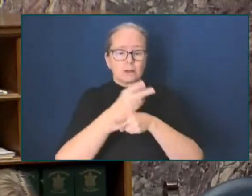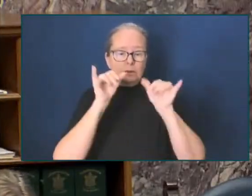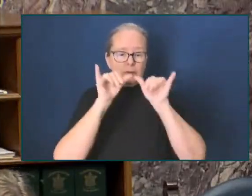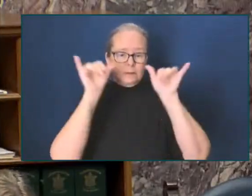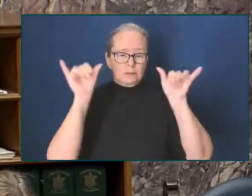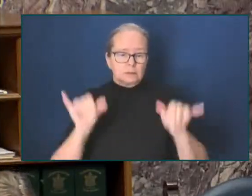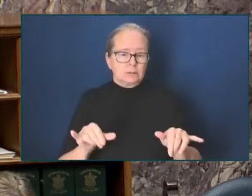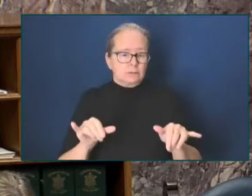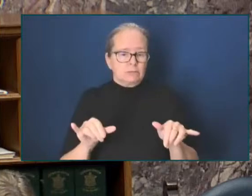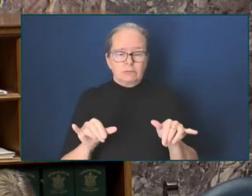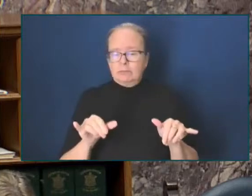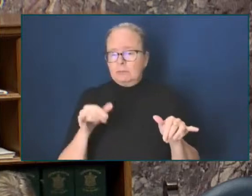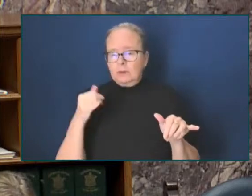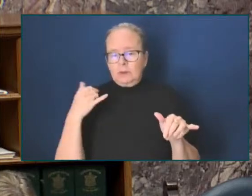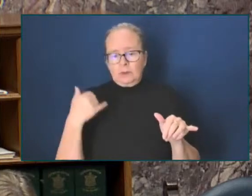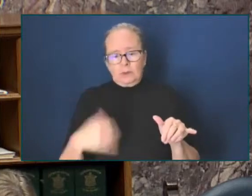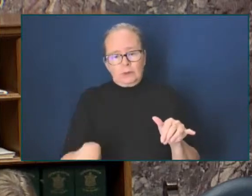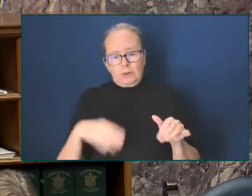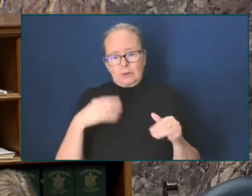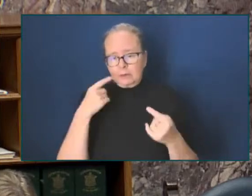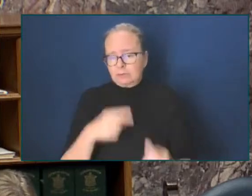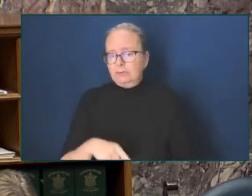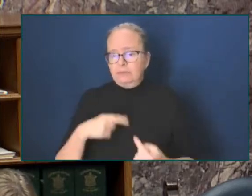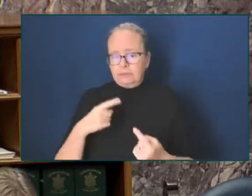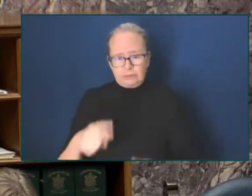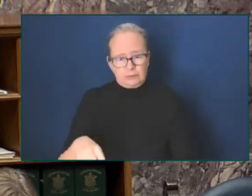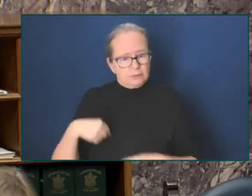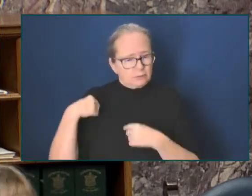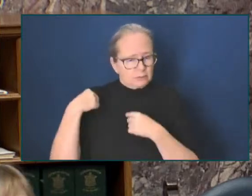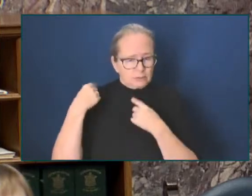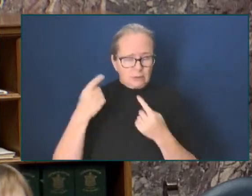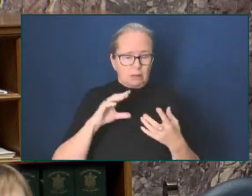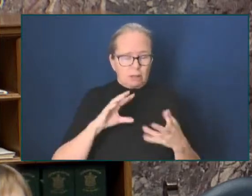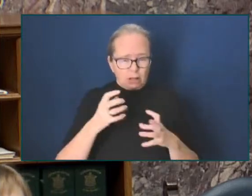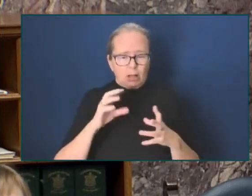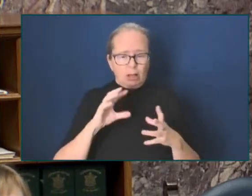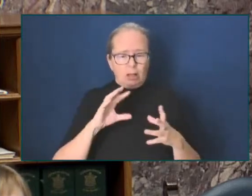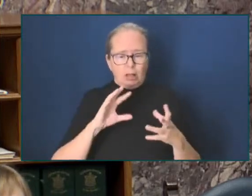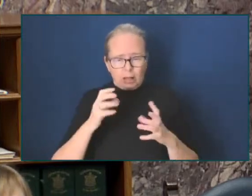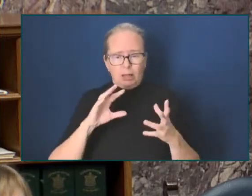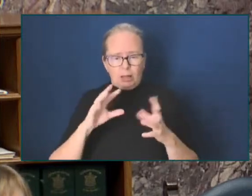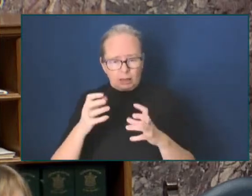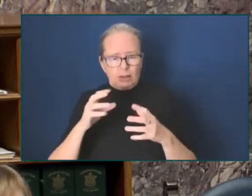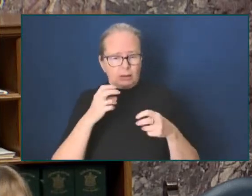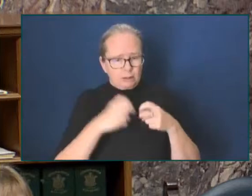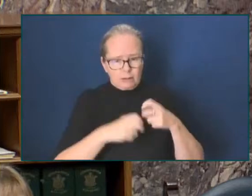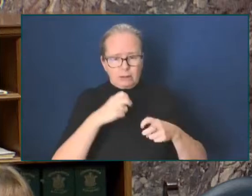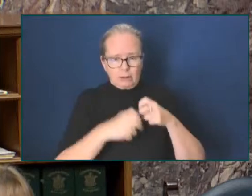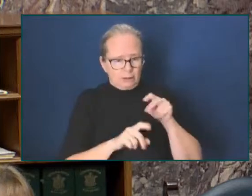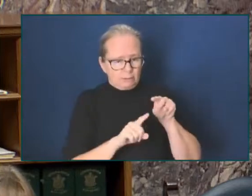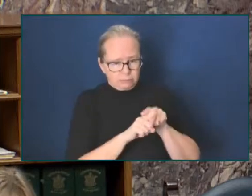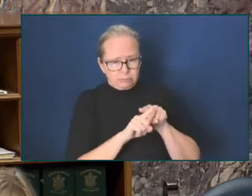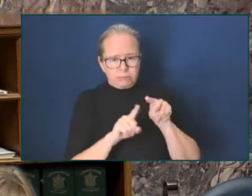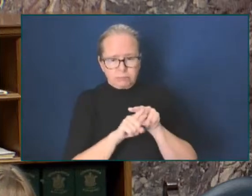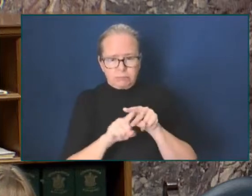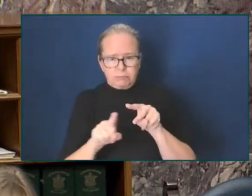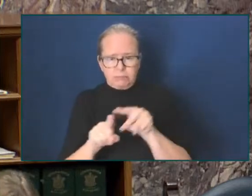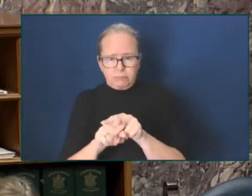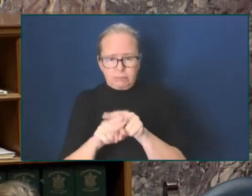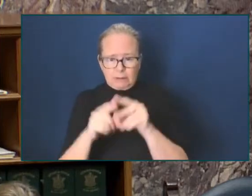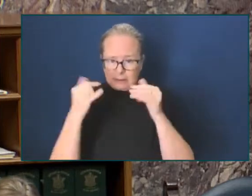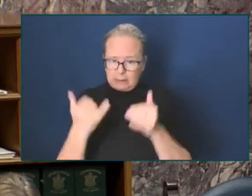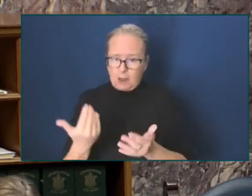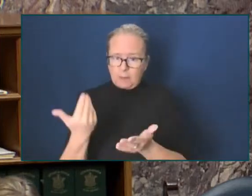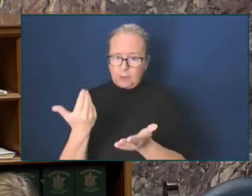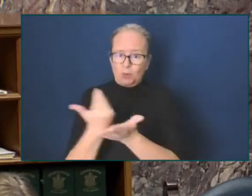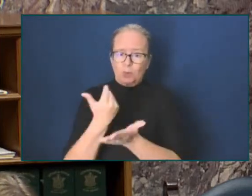crisis. And during this new Premier's 4-month tainted leadership race, not once did